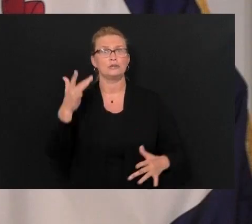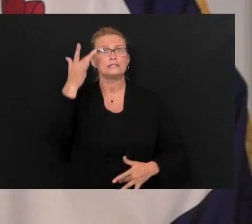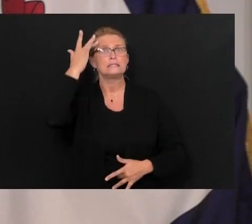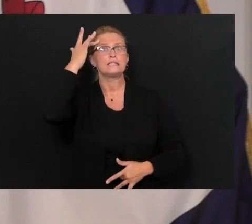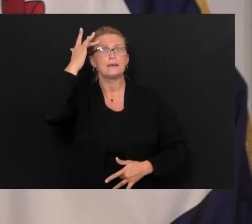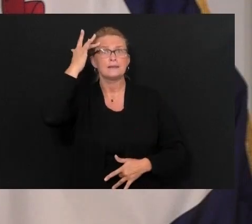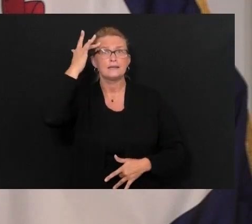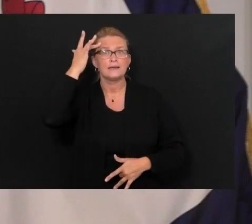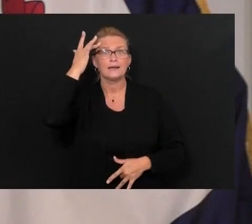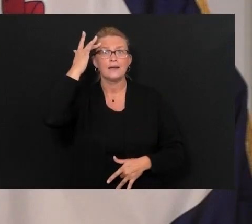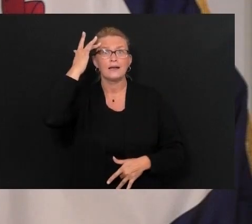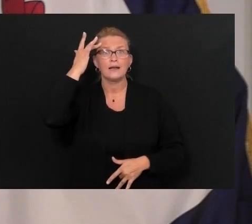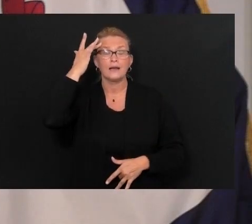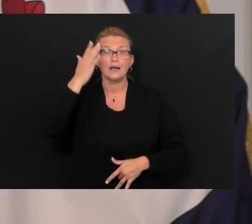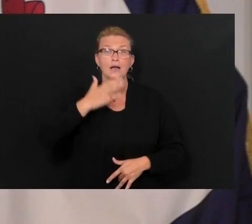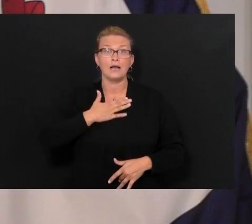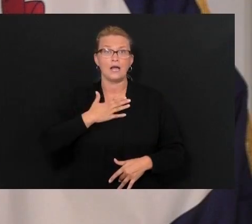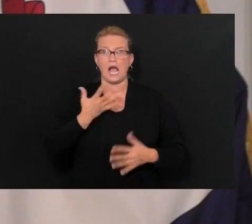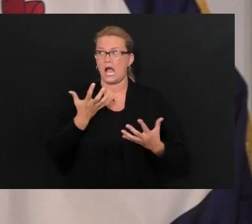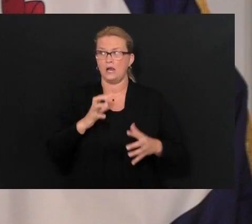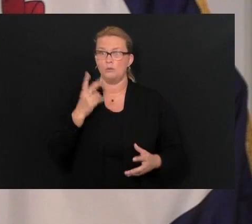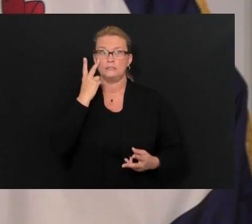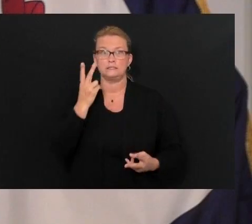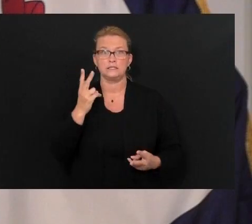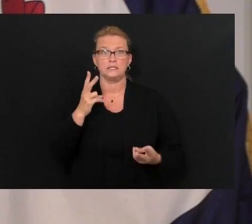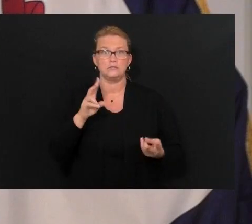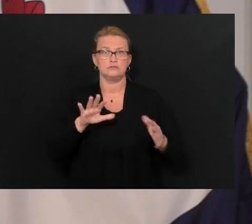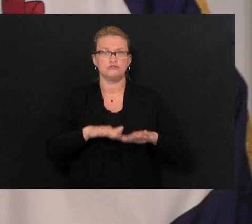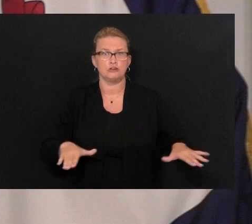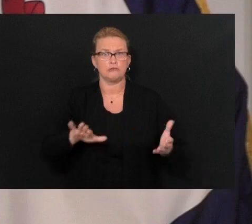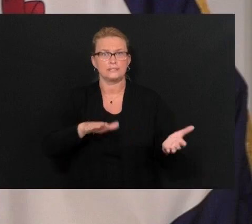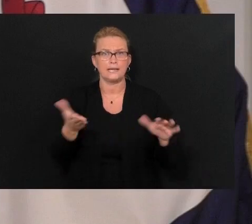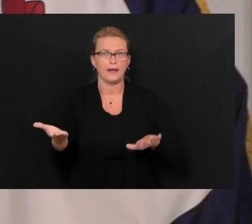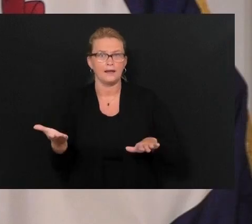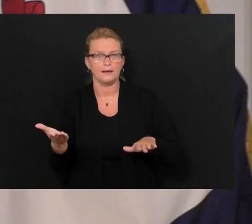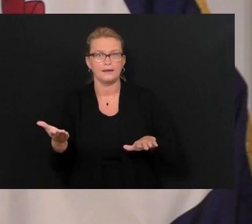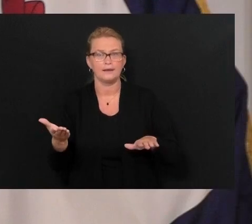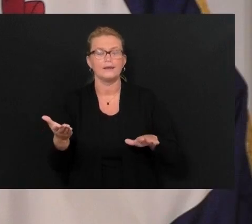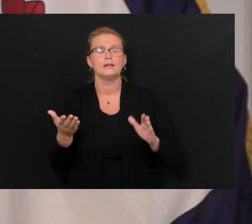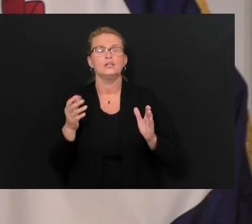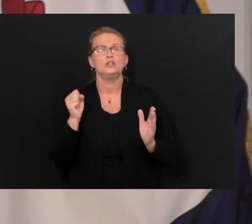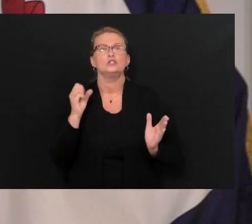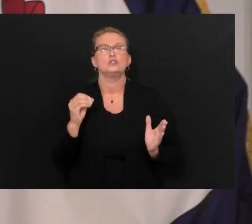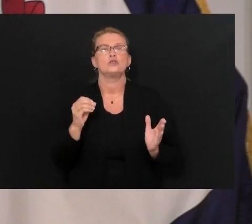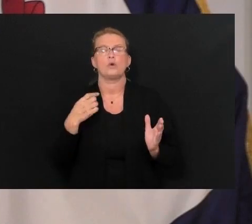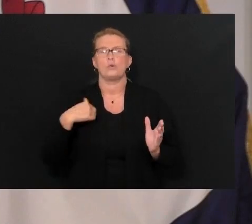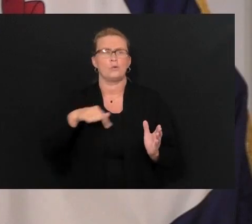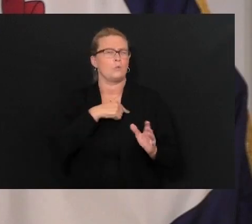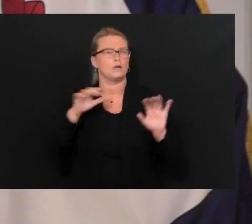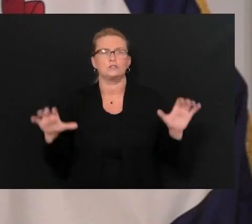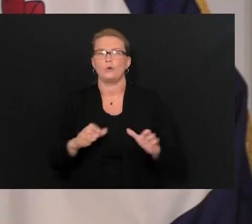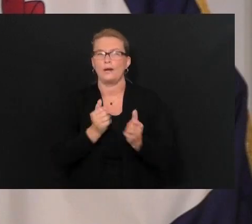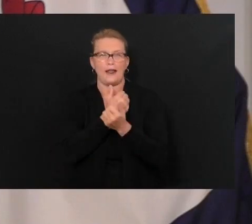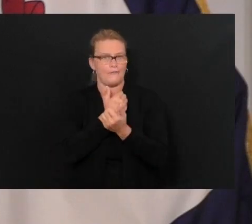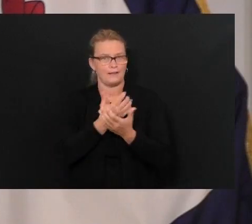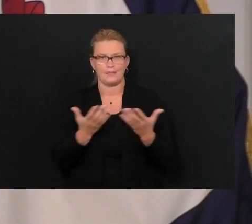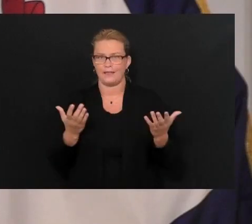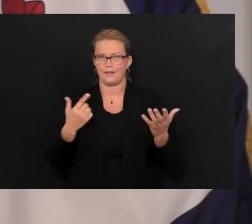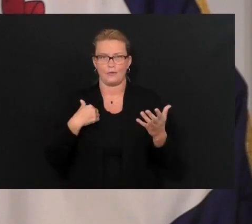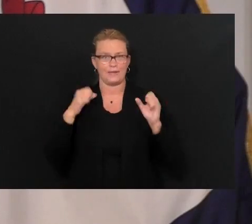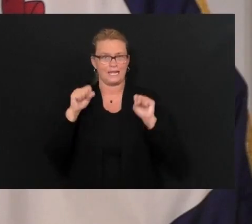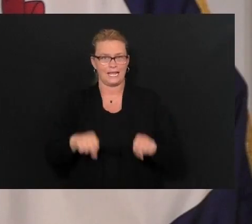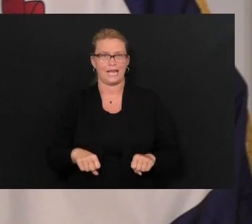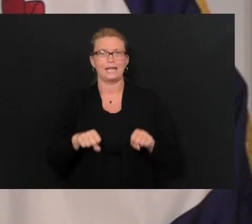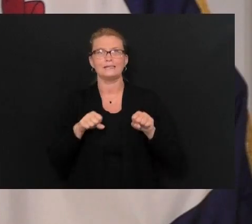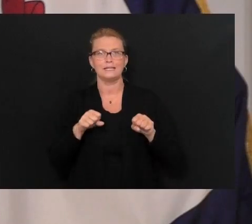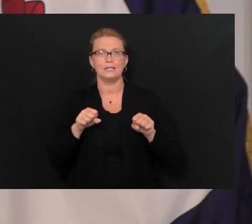forbid, a child die. And so in all of this, we're just doing every single thing we possibly can to